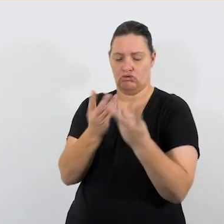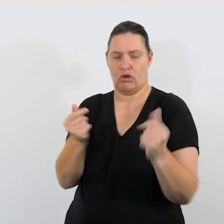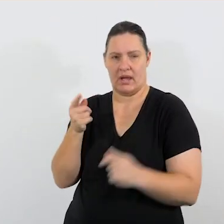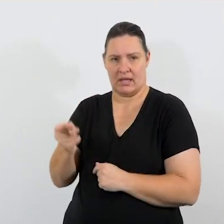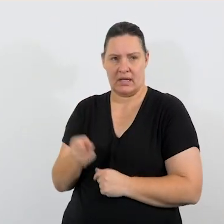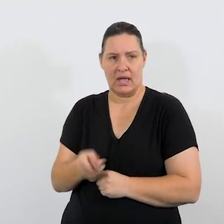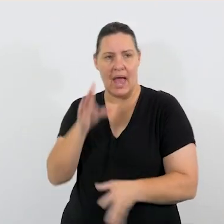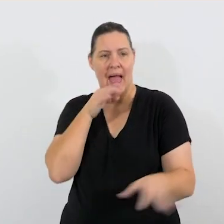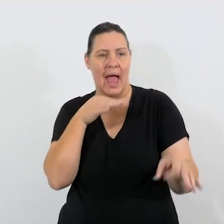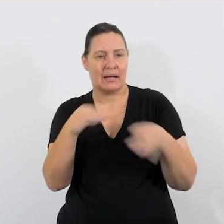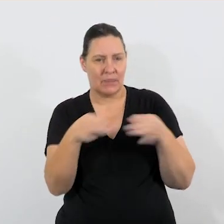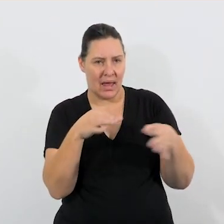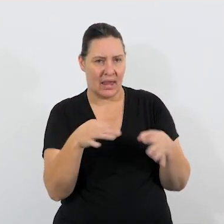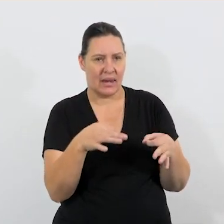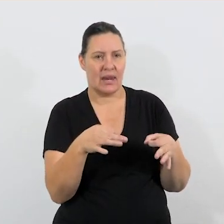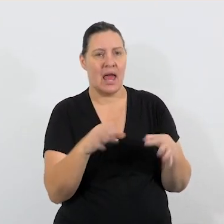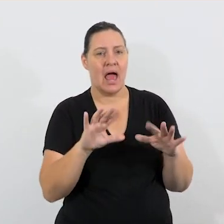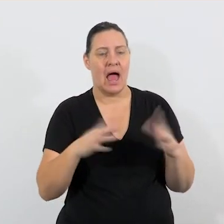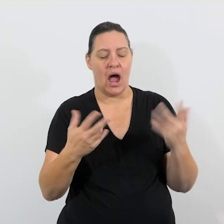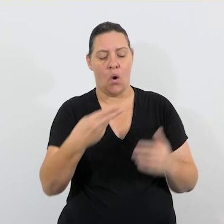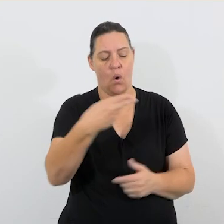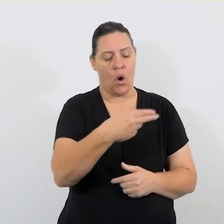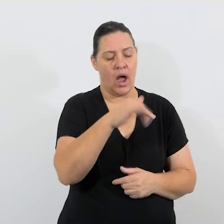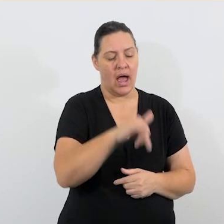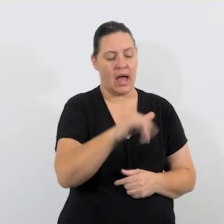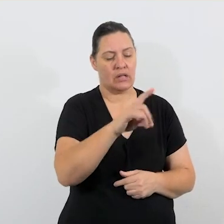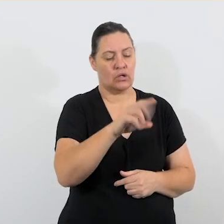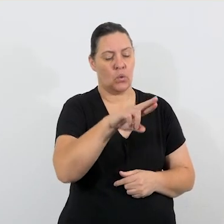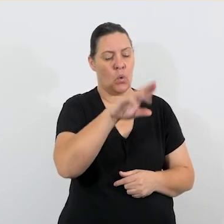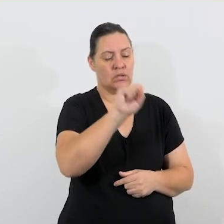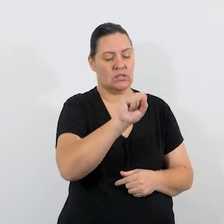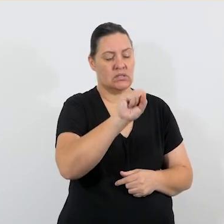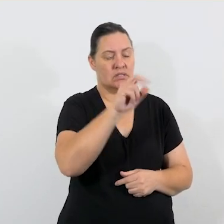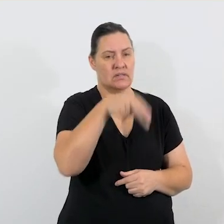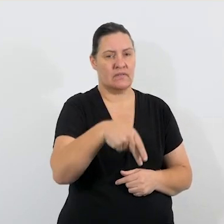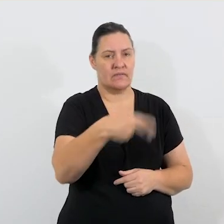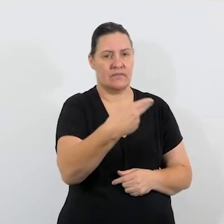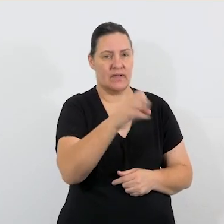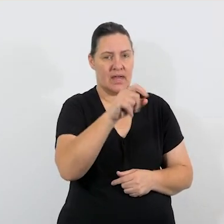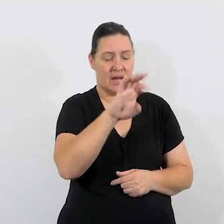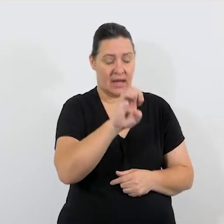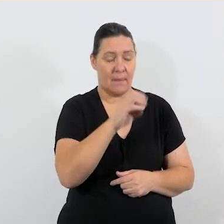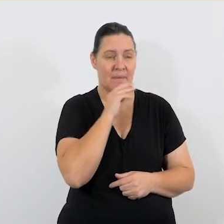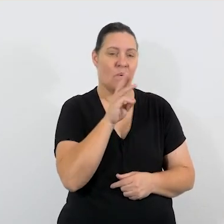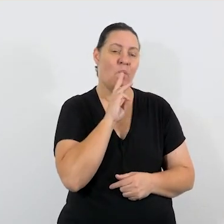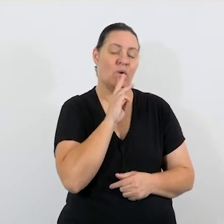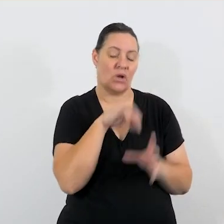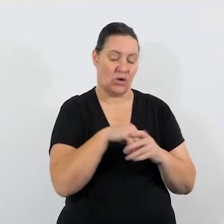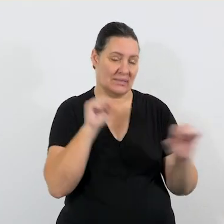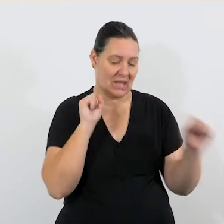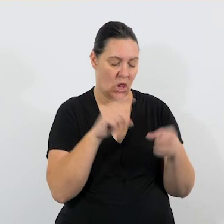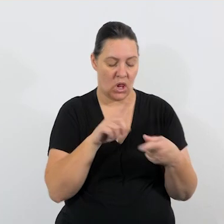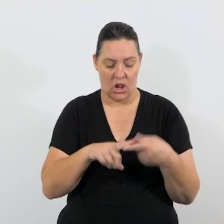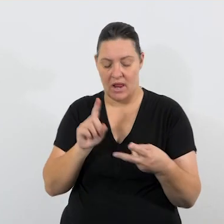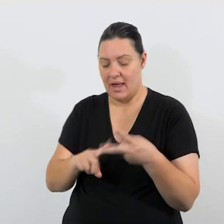and compare the interactions between the hydrosphere, which is the water droplets on the towel,